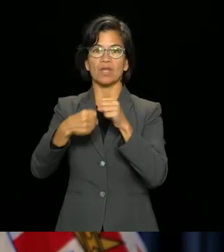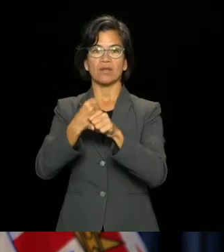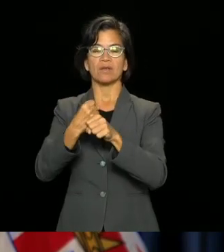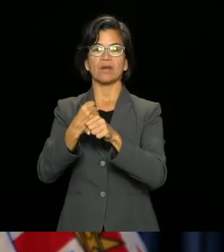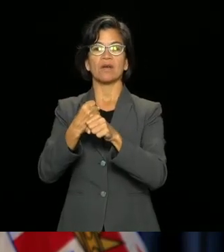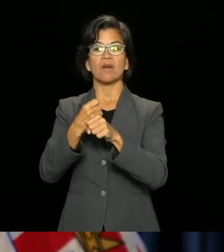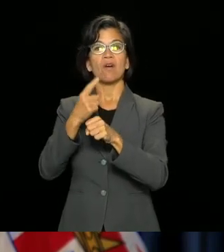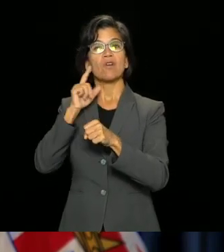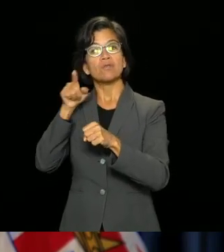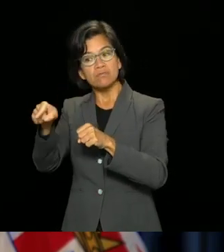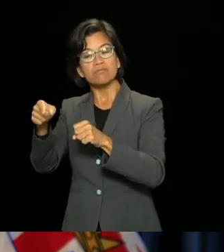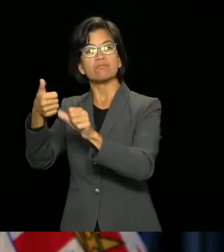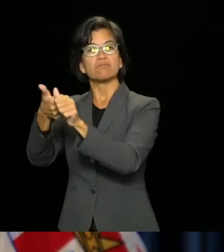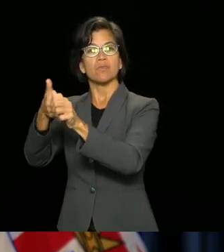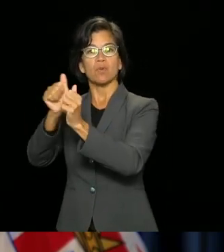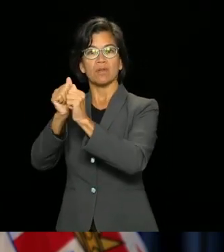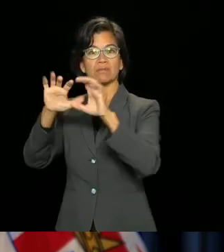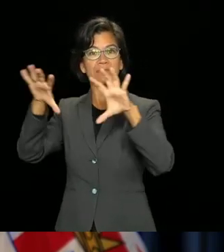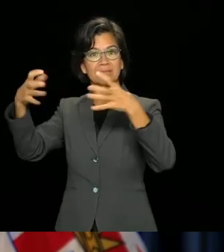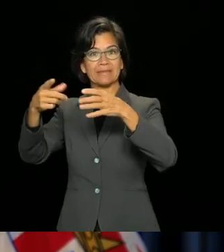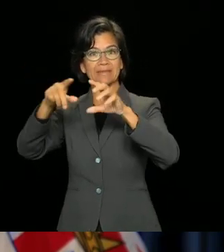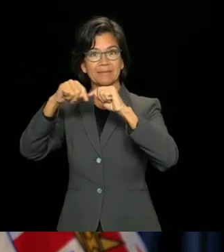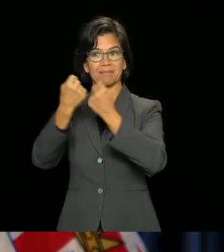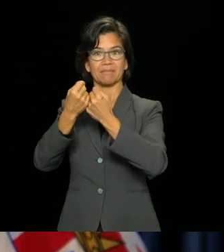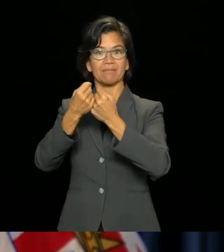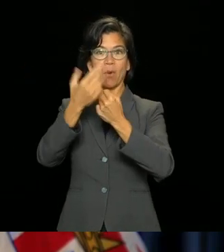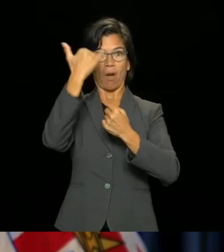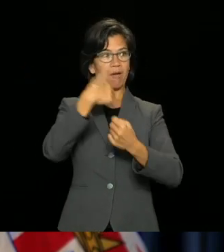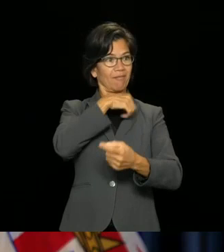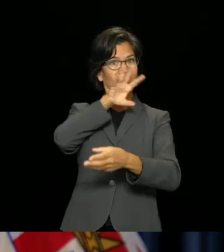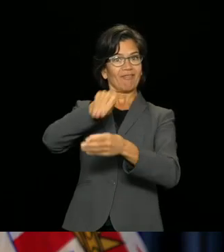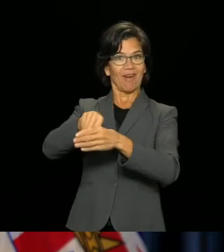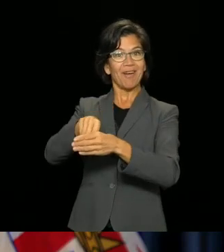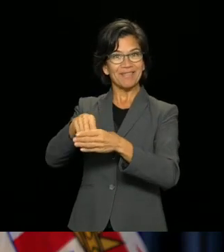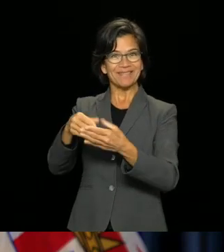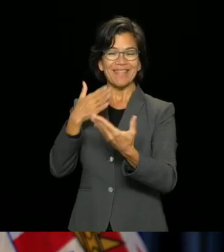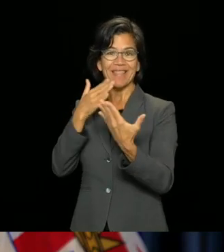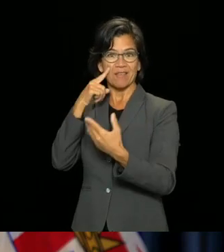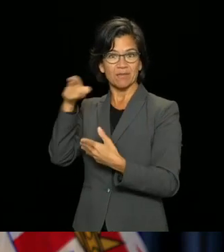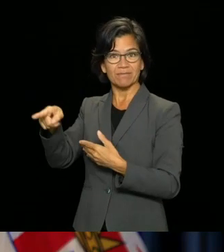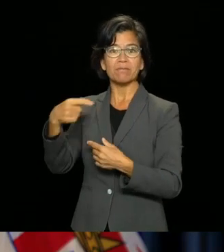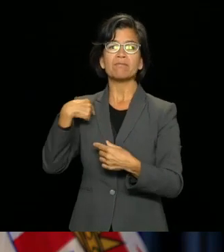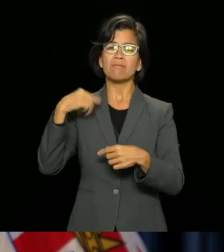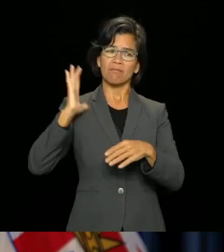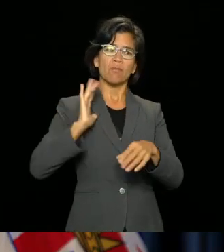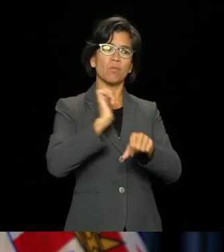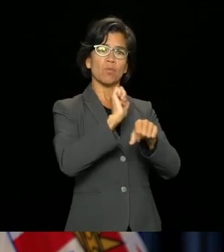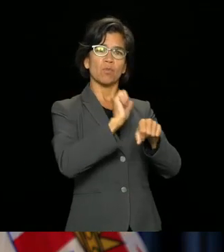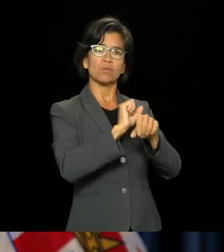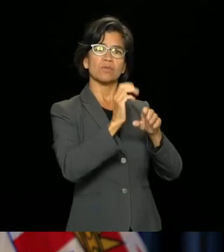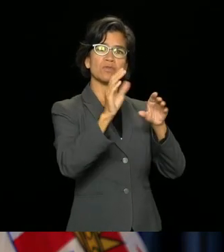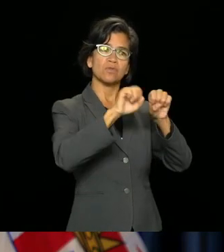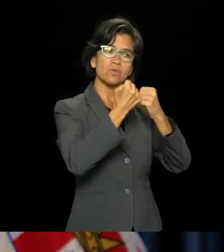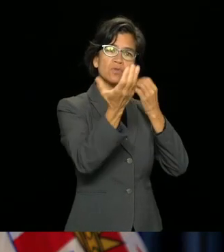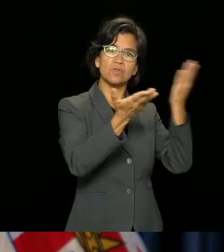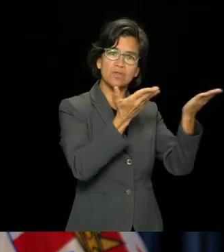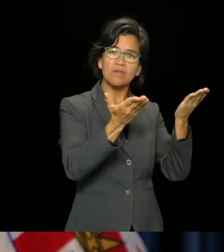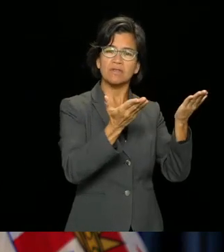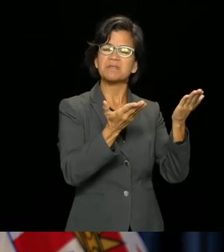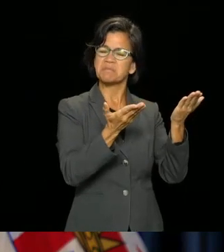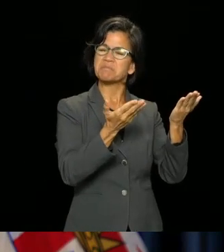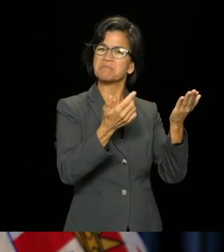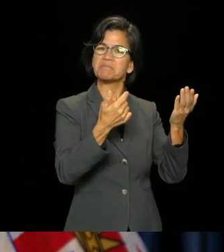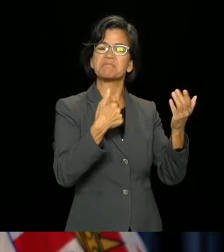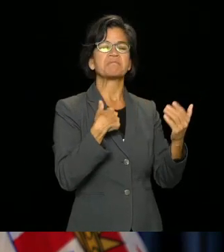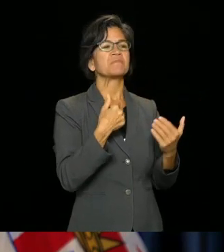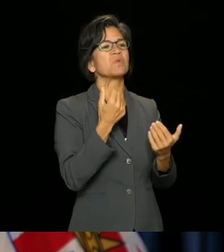with as well. And it's partly because of the work of Tracy and her team that I'm here today. I was working in the community social services sector, and I was